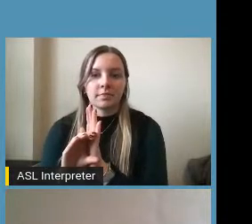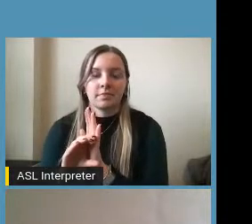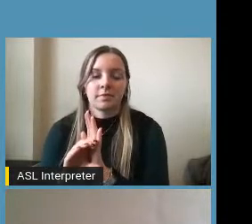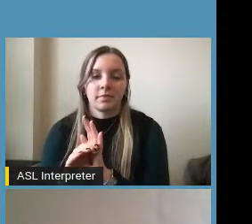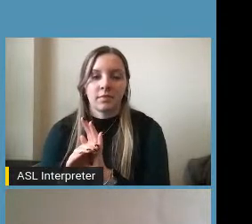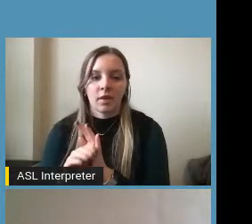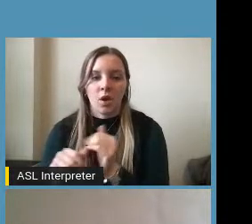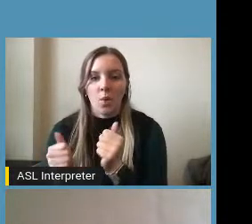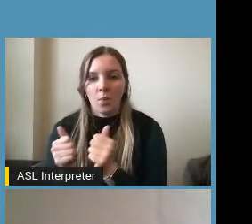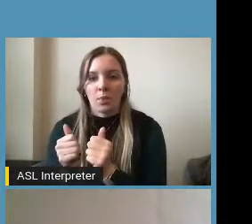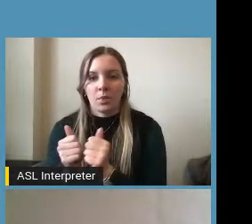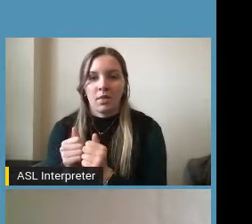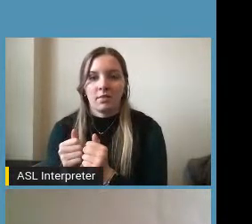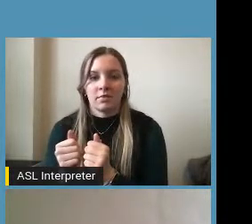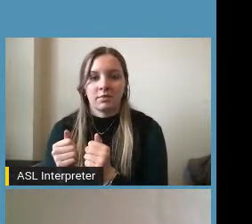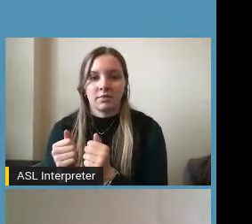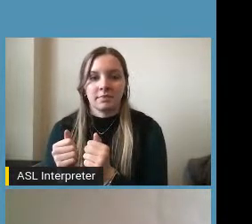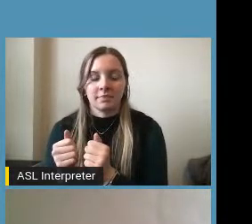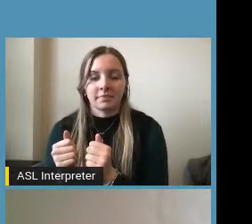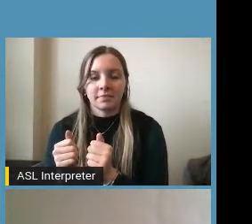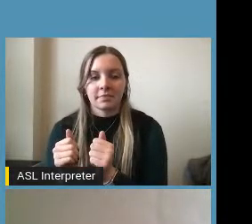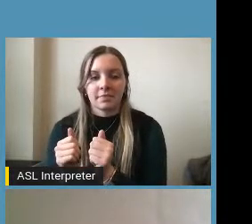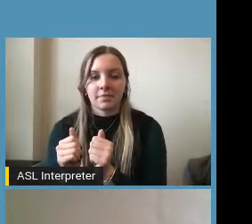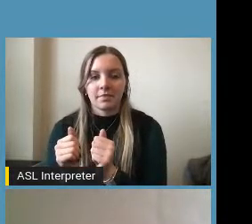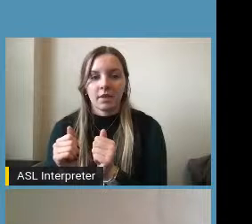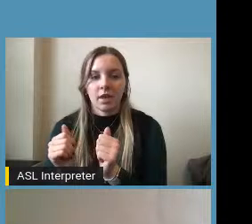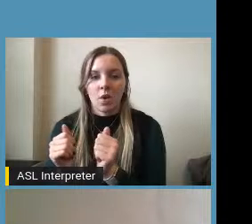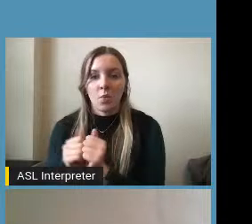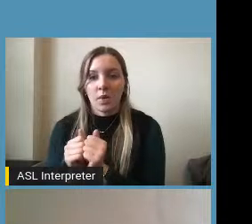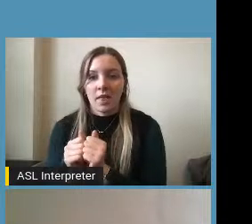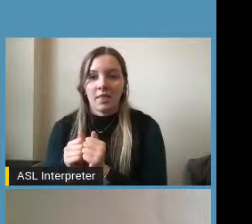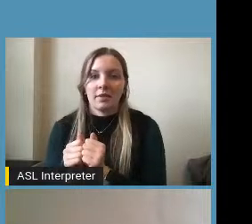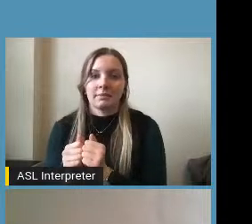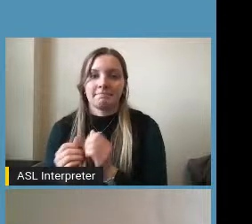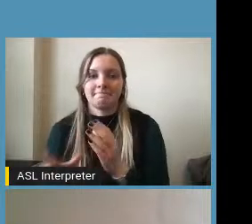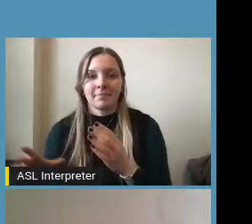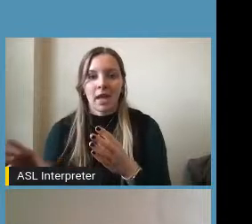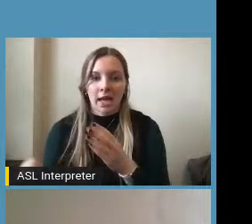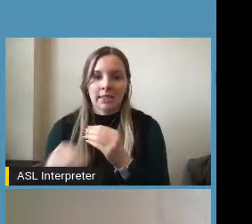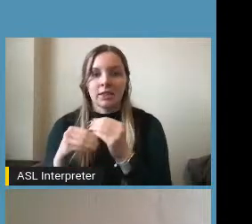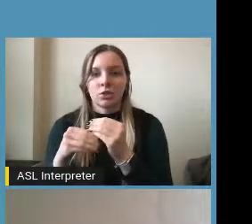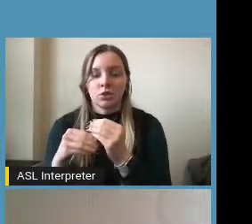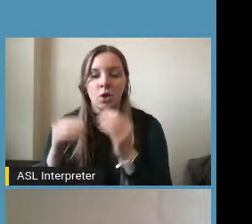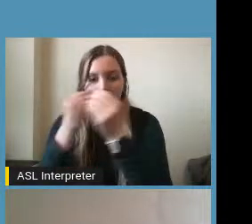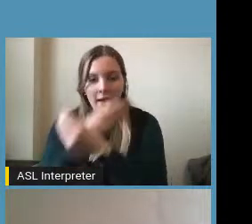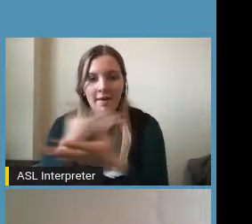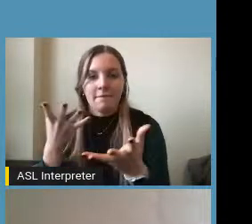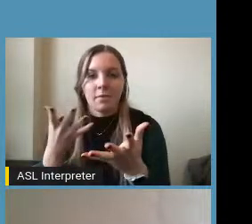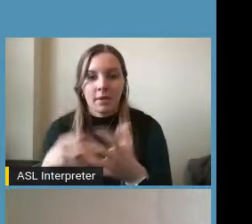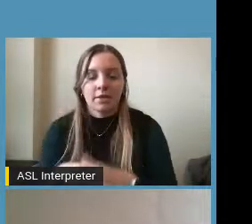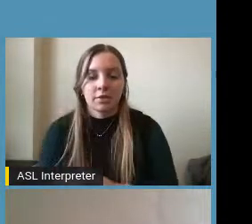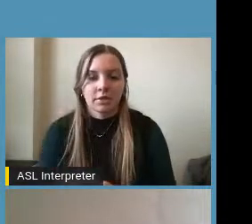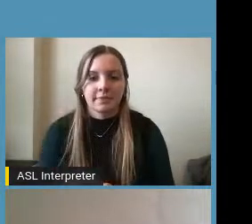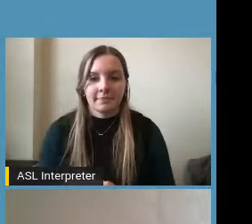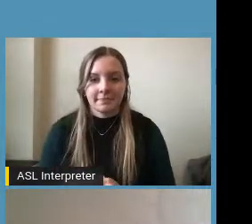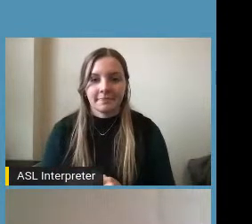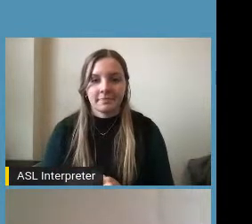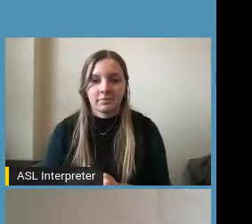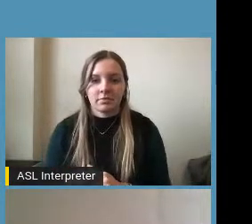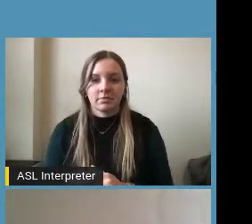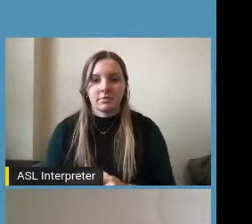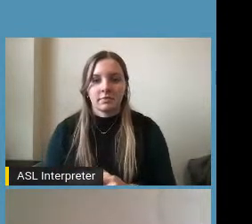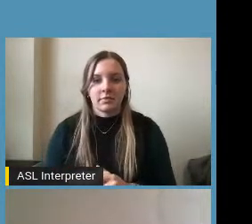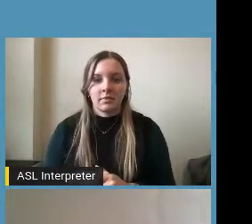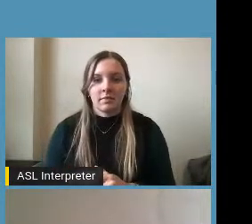picture by themselves, and they contain additional information. So there's a large family of things that